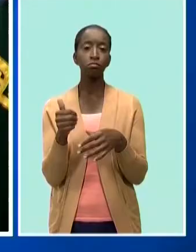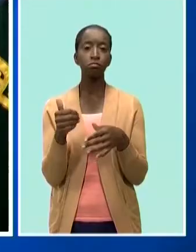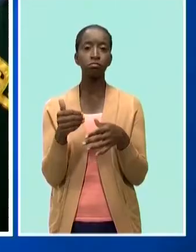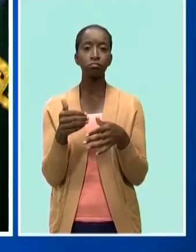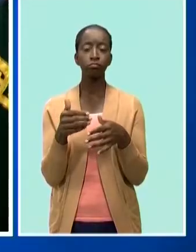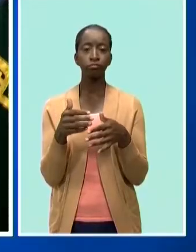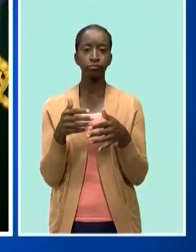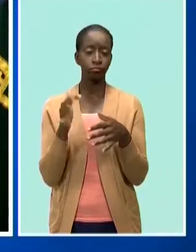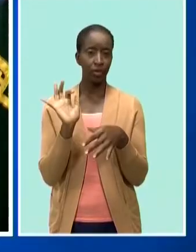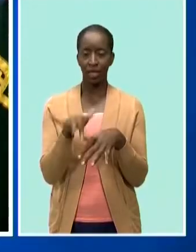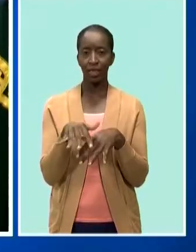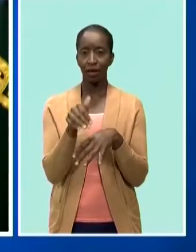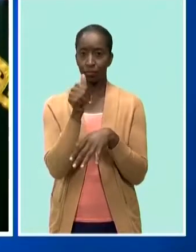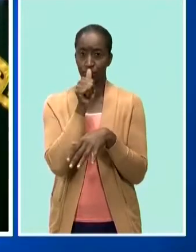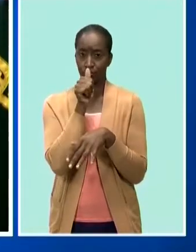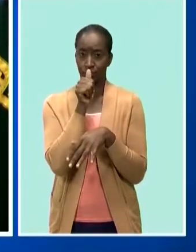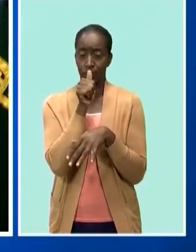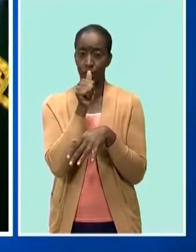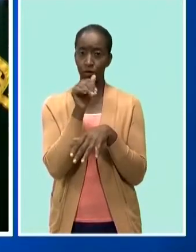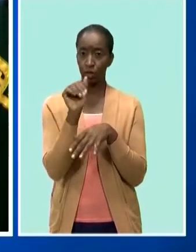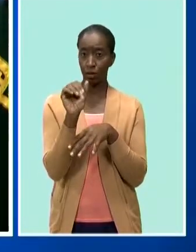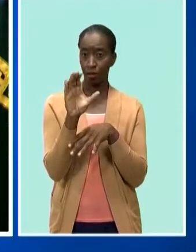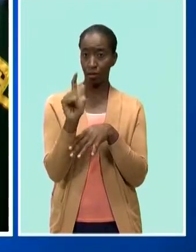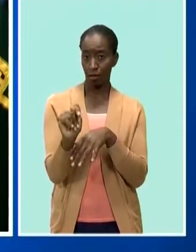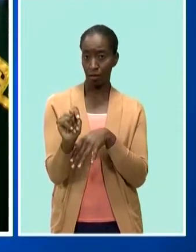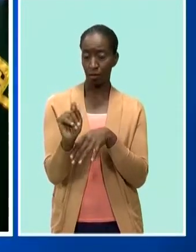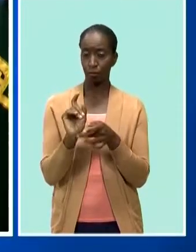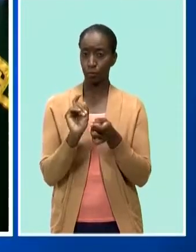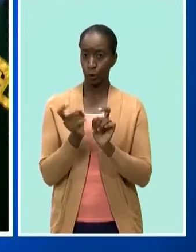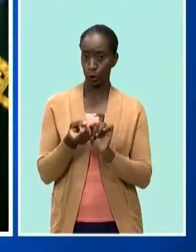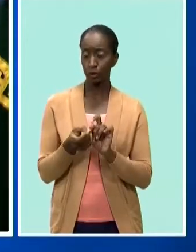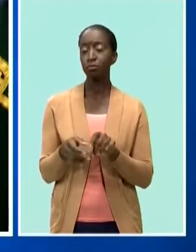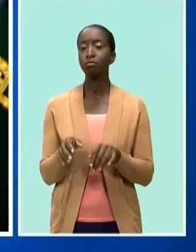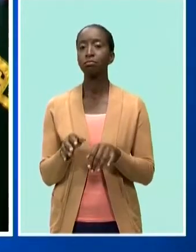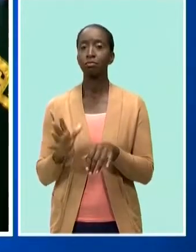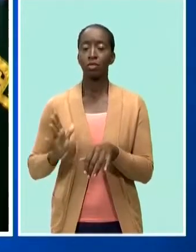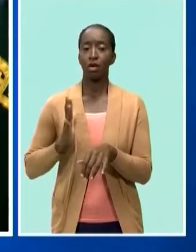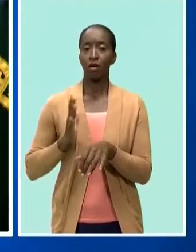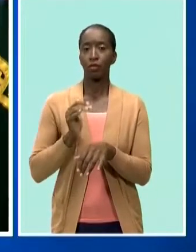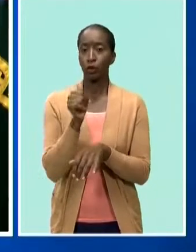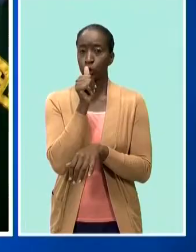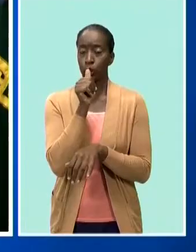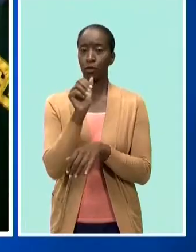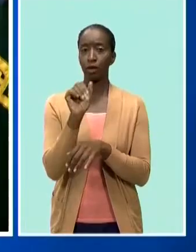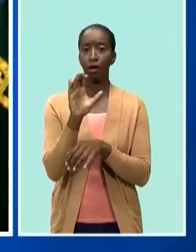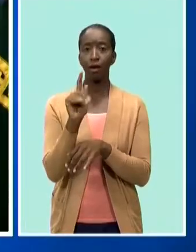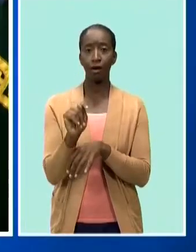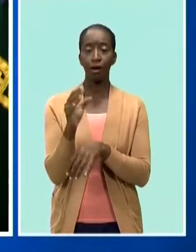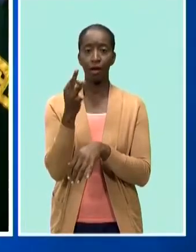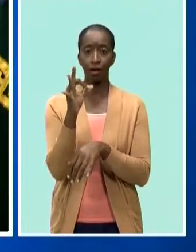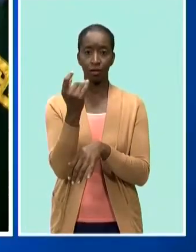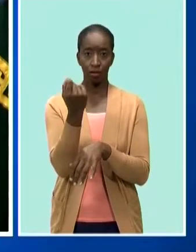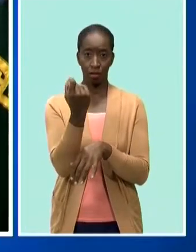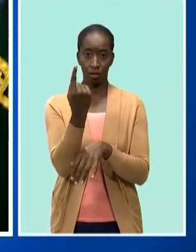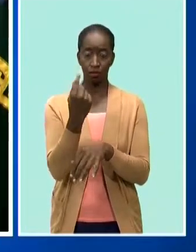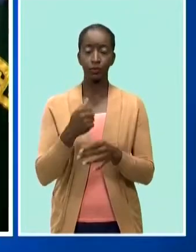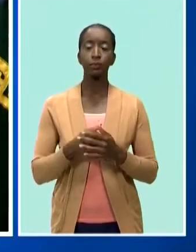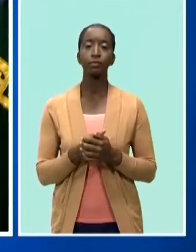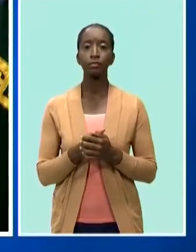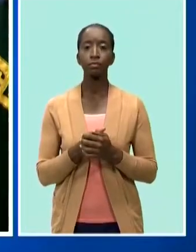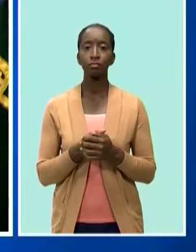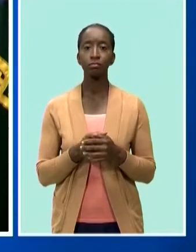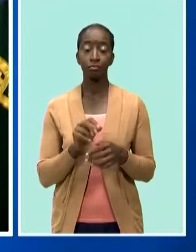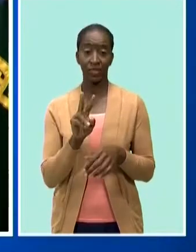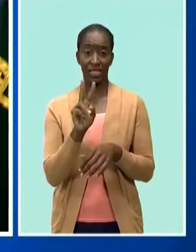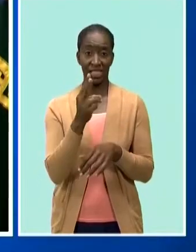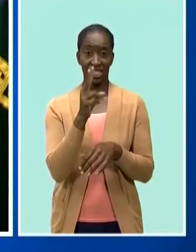1911 as amended by the Official Secrets Act 1920. The second court-martial,